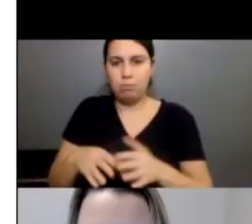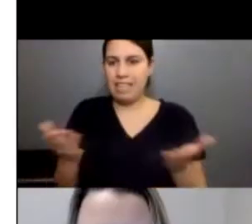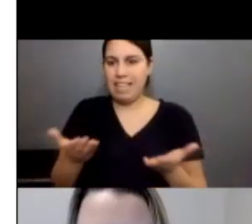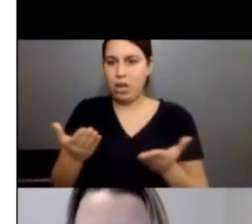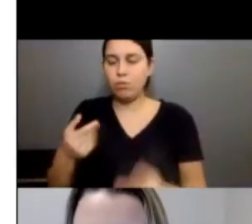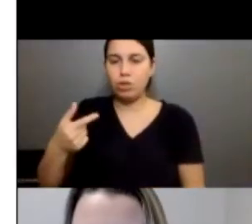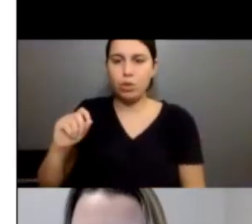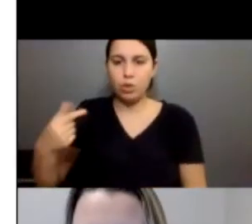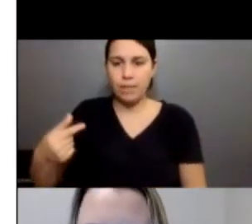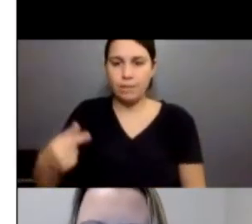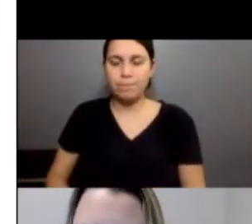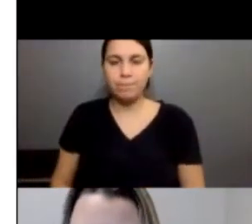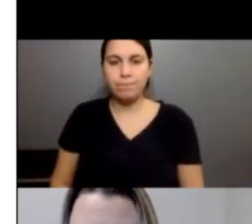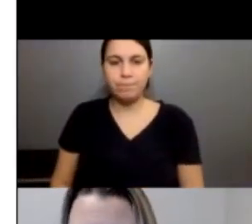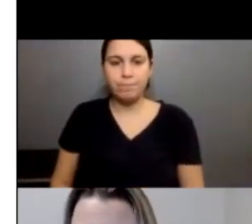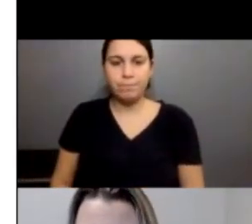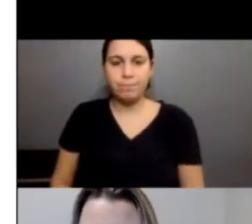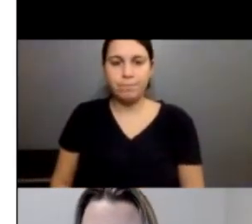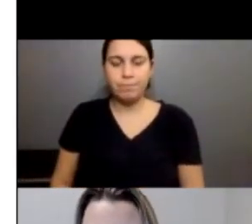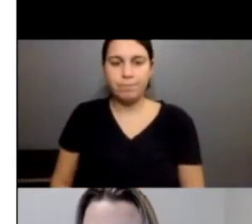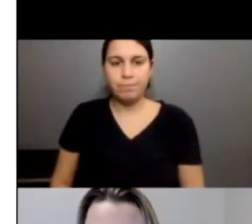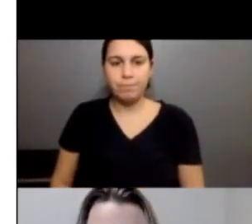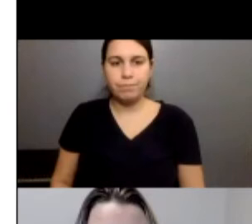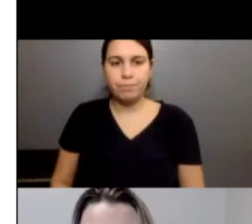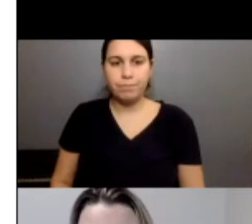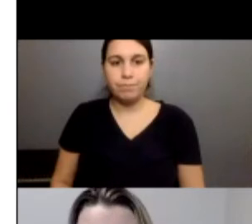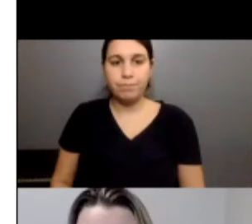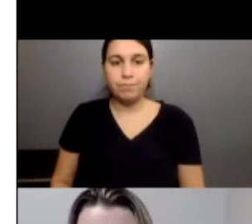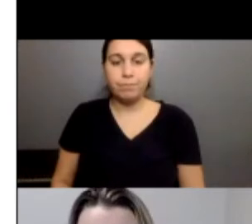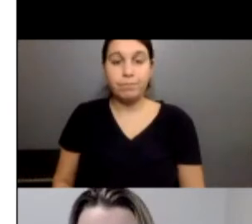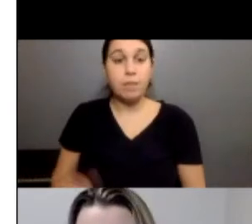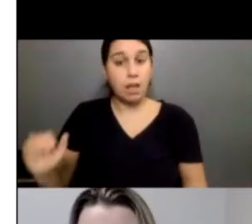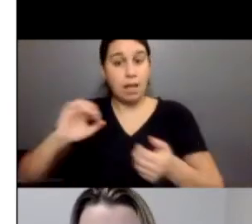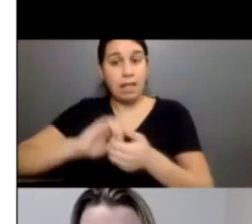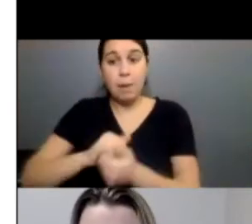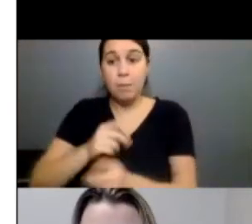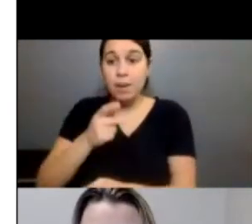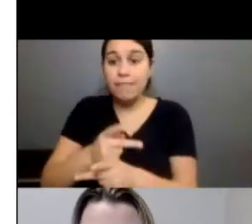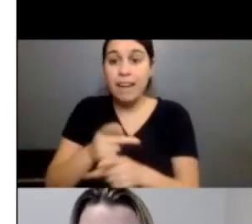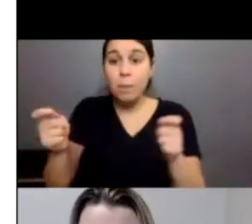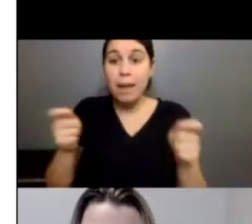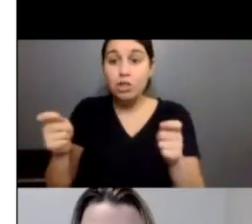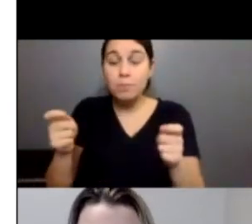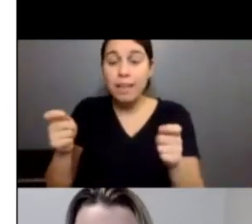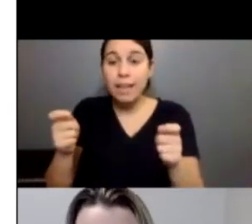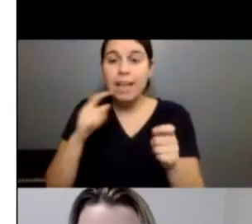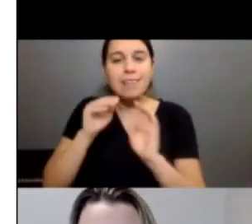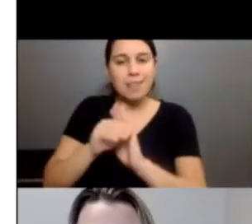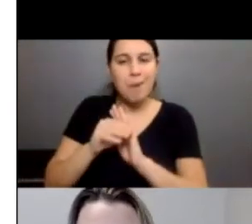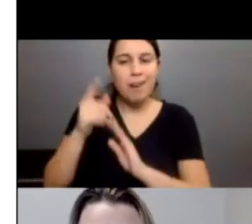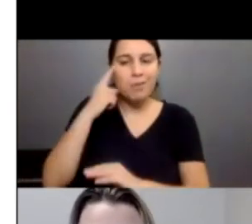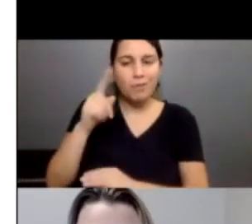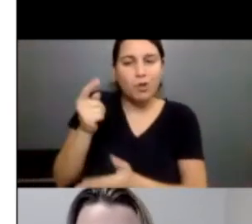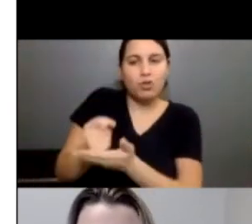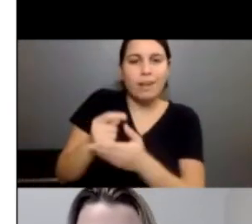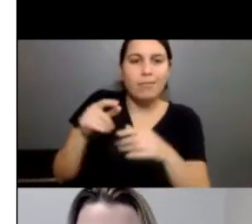GOG. So collaborative care management is model that's used to treat common mental health conditions such